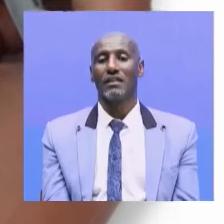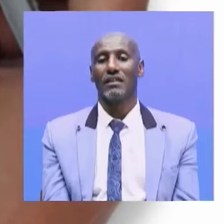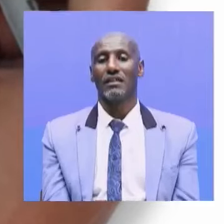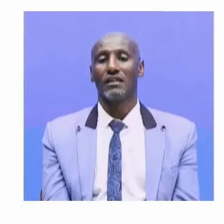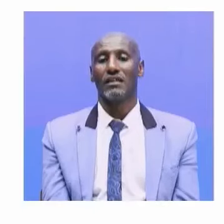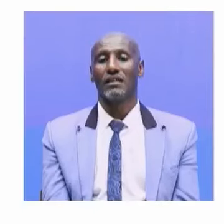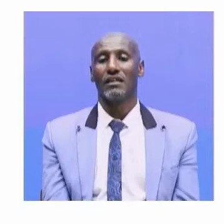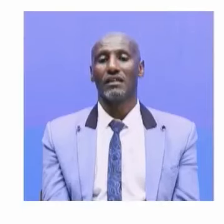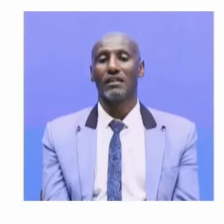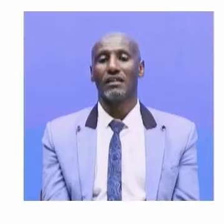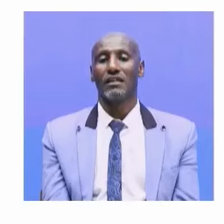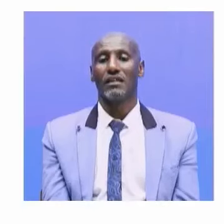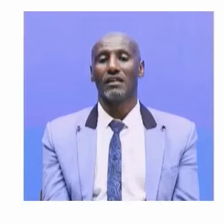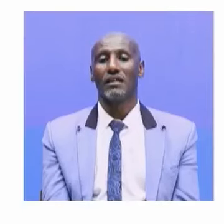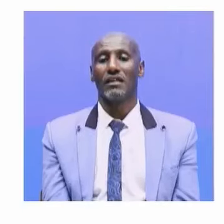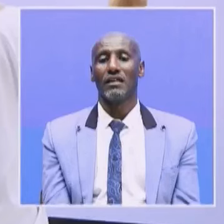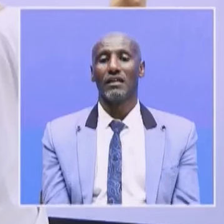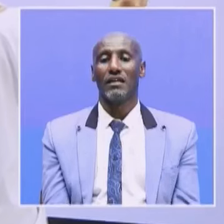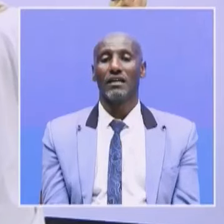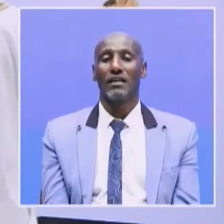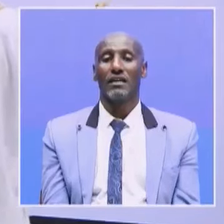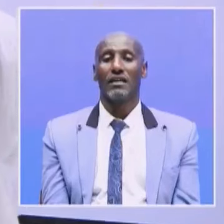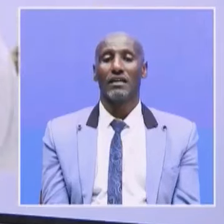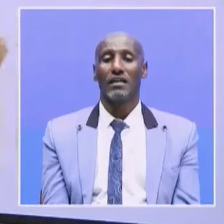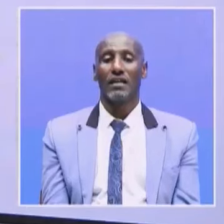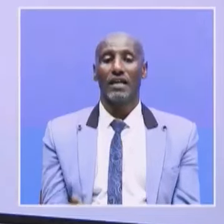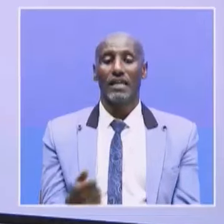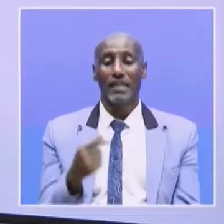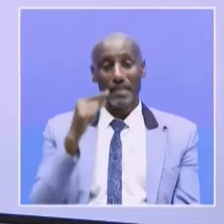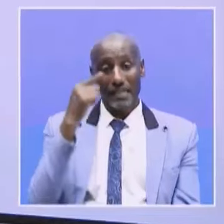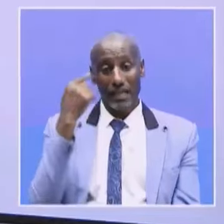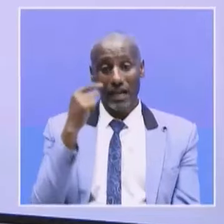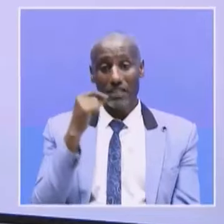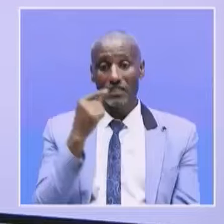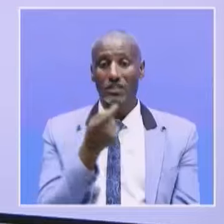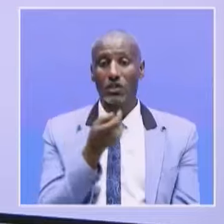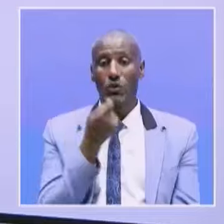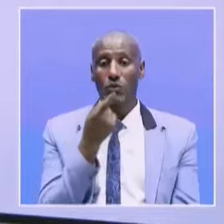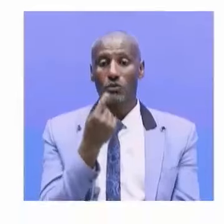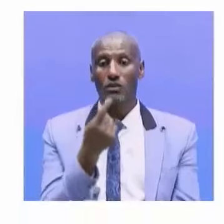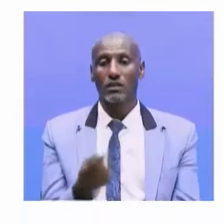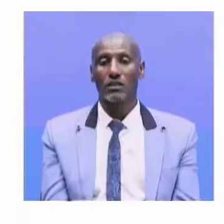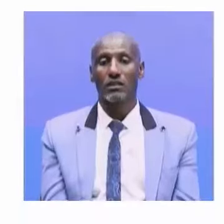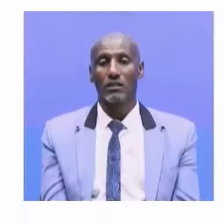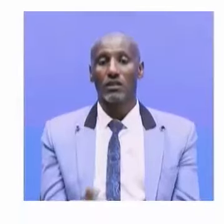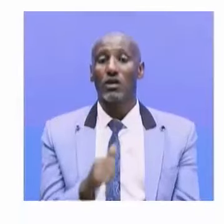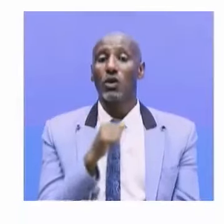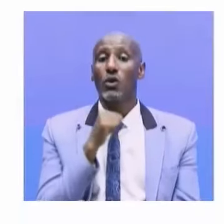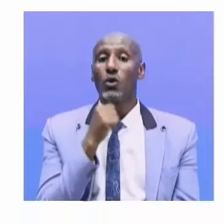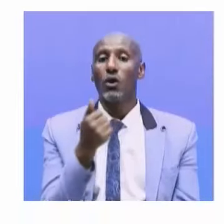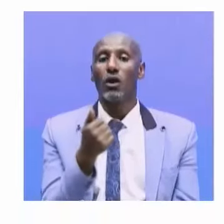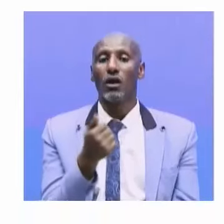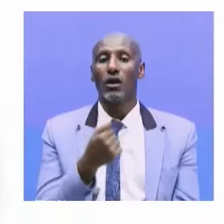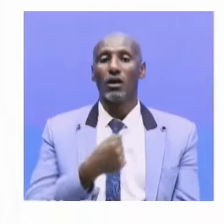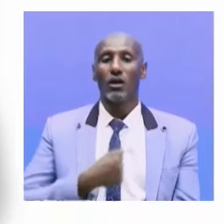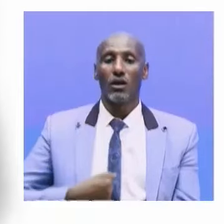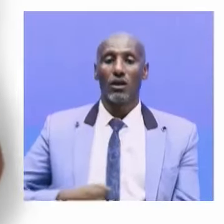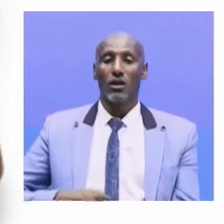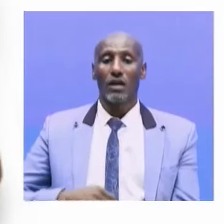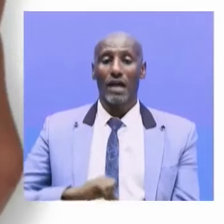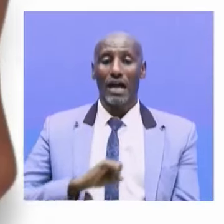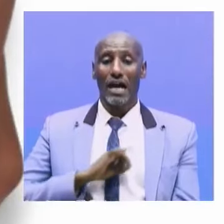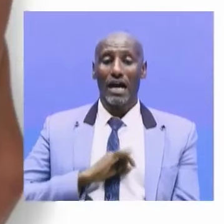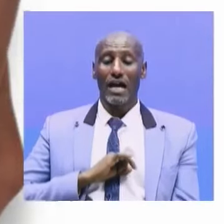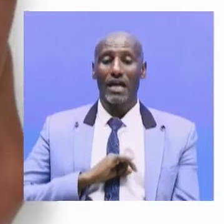rice? For example, this is question mark. So you can say what? No, I do